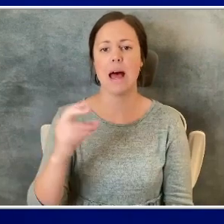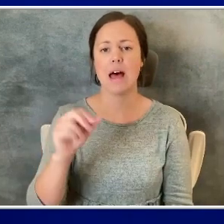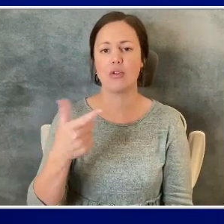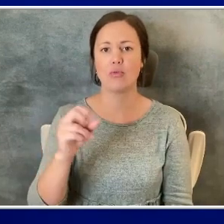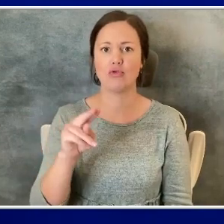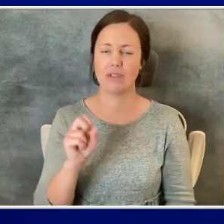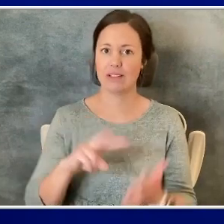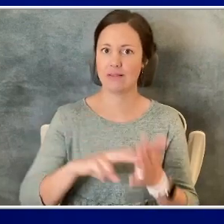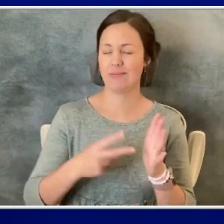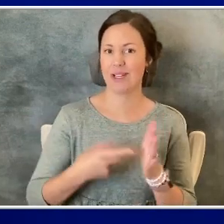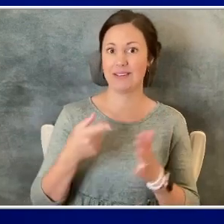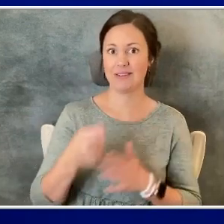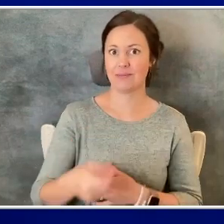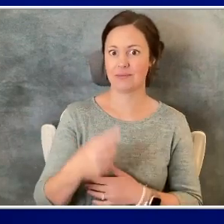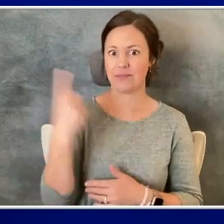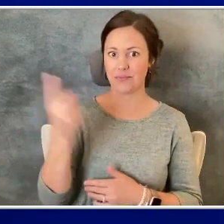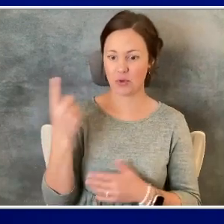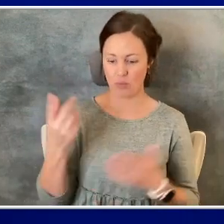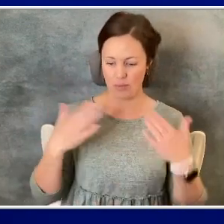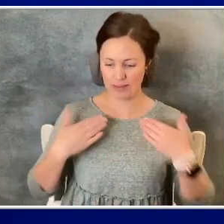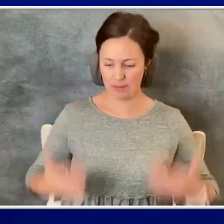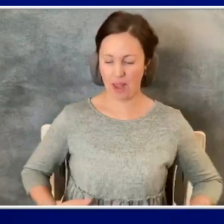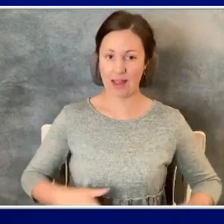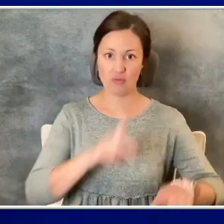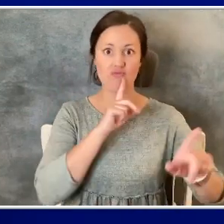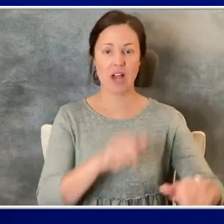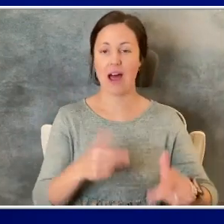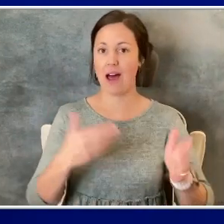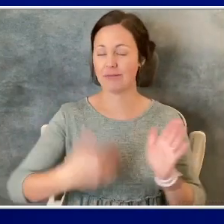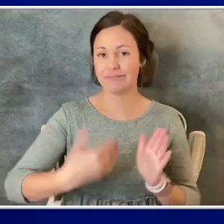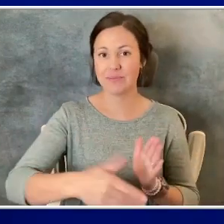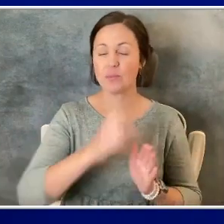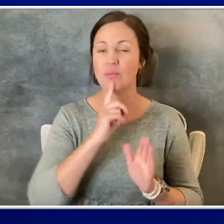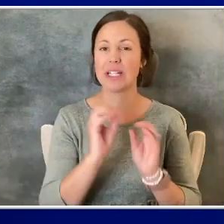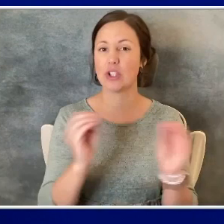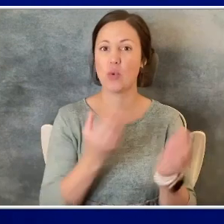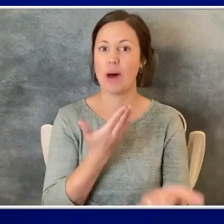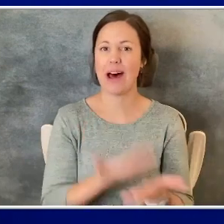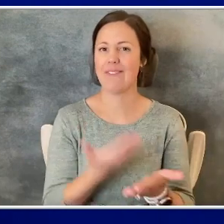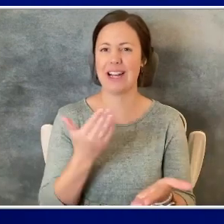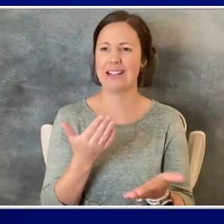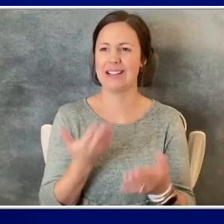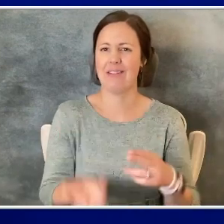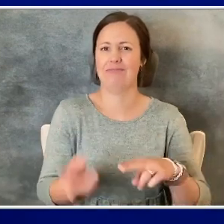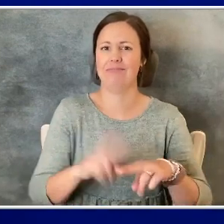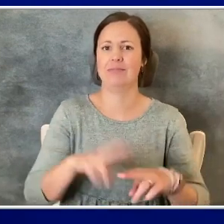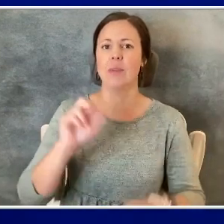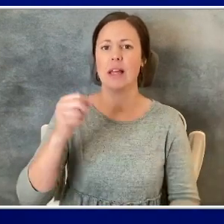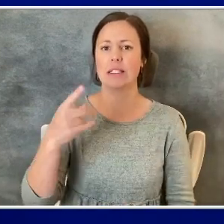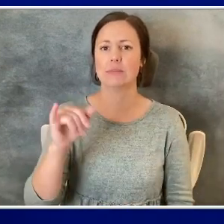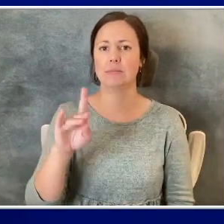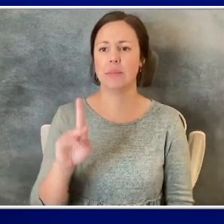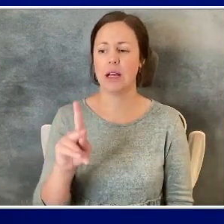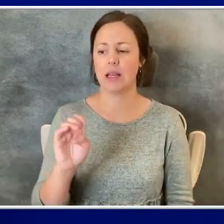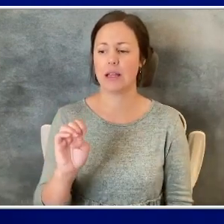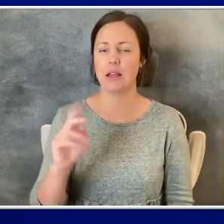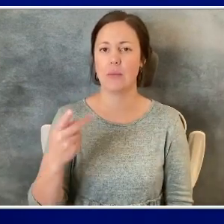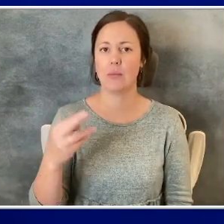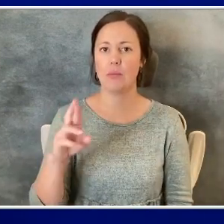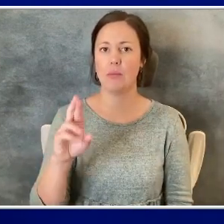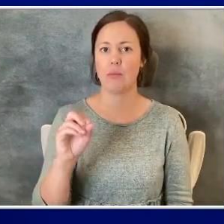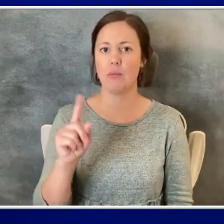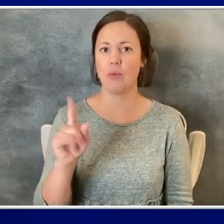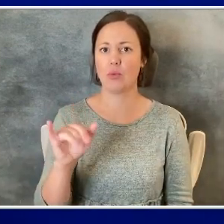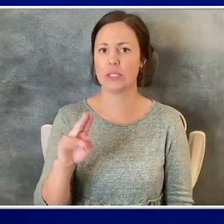seeing things that your body is reacting to. I don't think there's any evidence of accumulating spike proteins. I don't know what that would mean or what